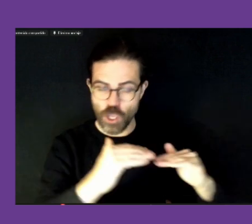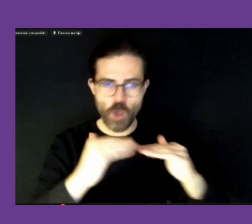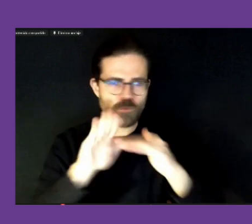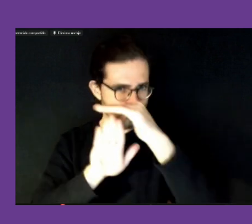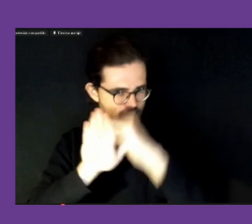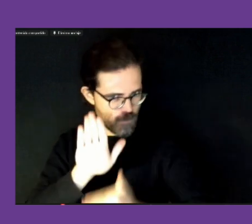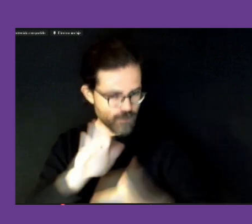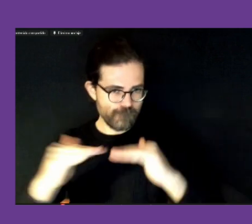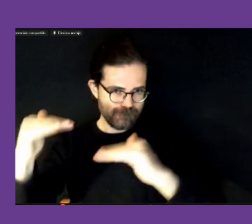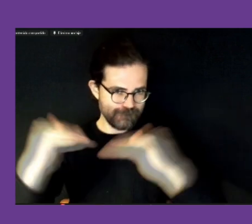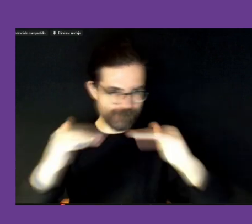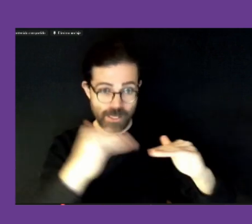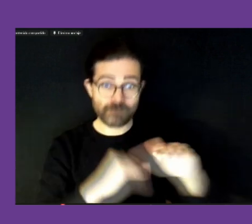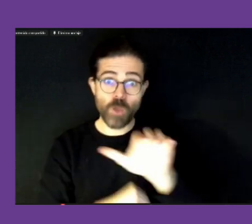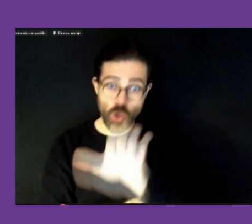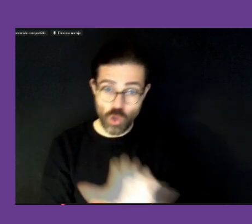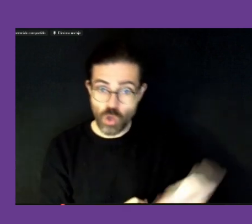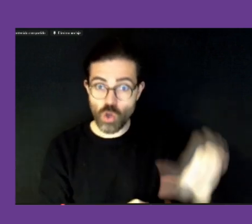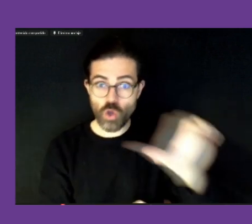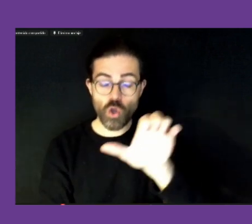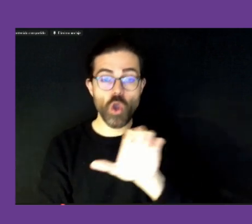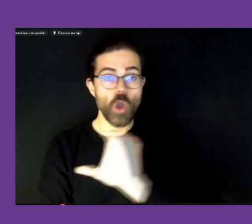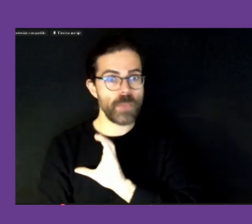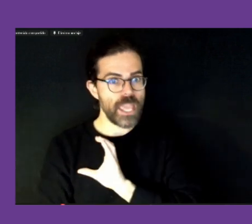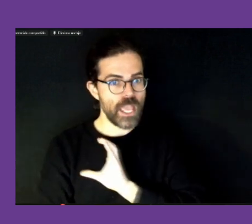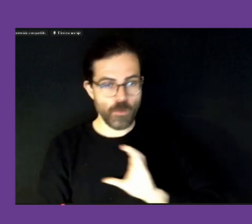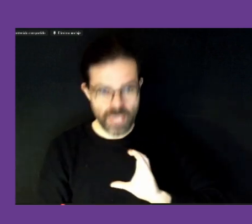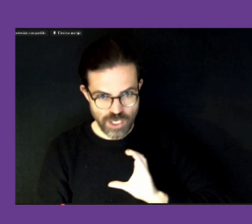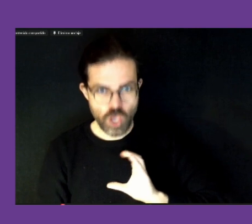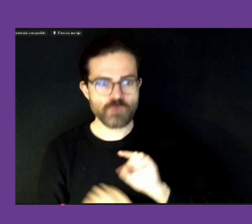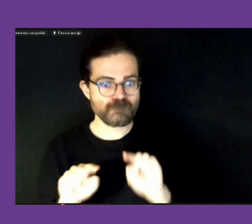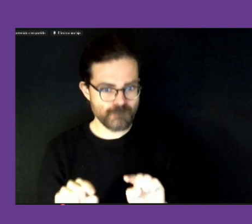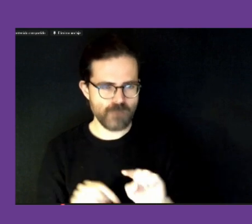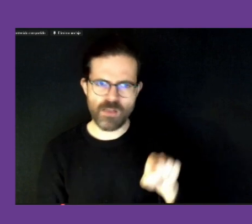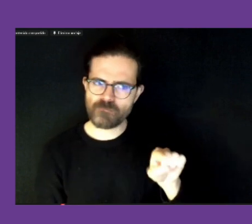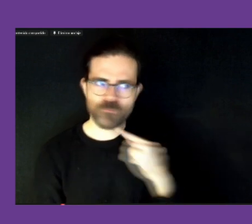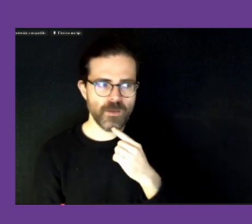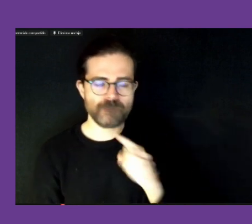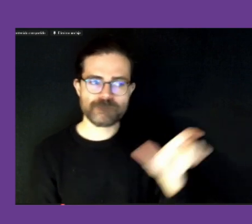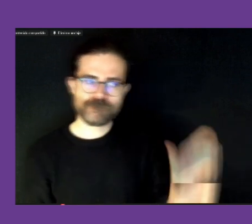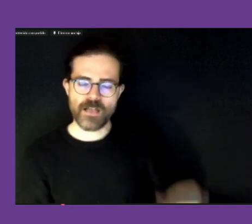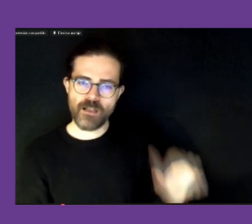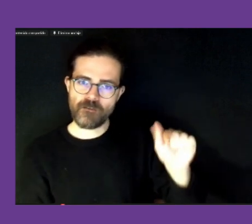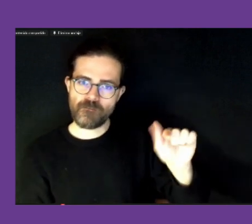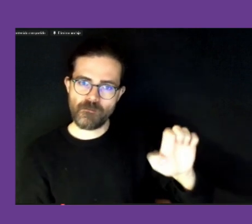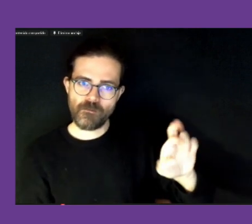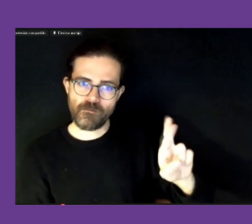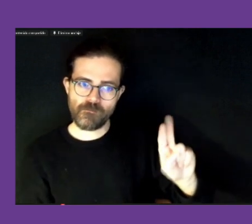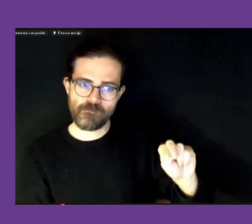Commission has been putting forward since many, many years ago. As Fernando mentioned, firstly, it started with